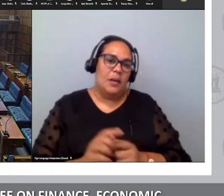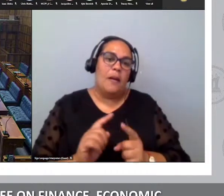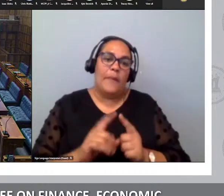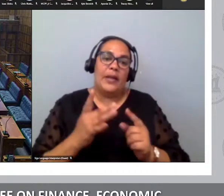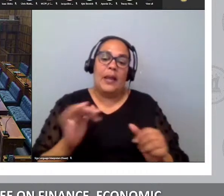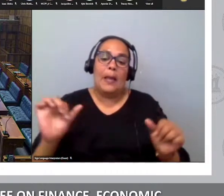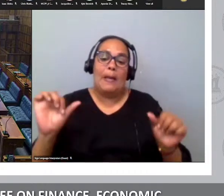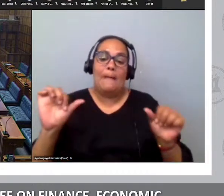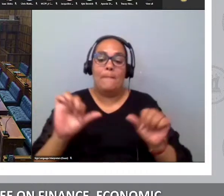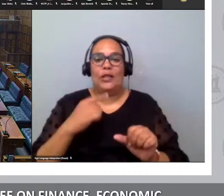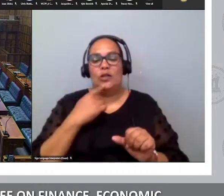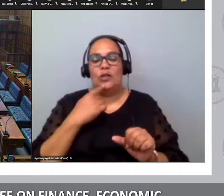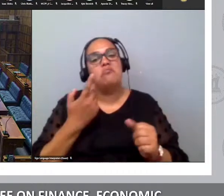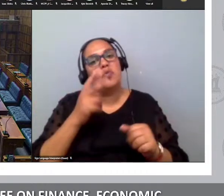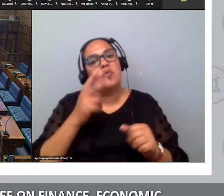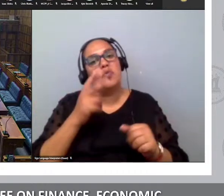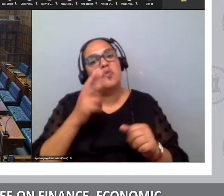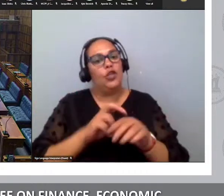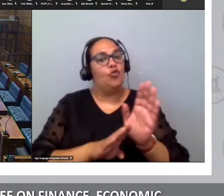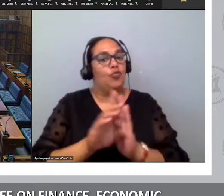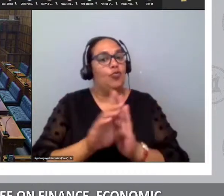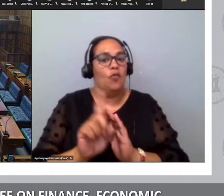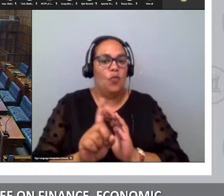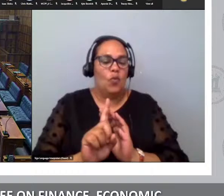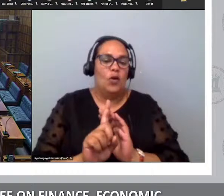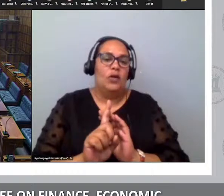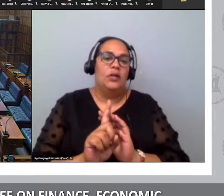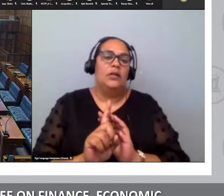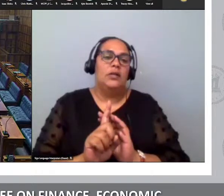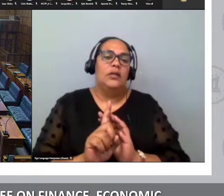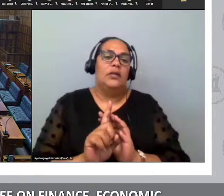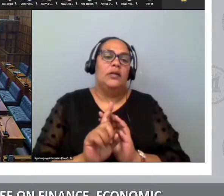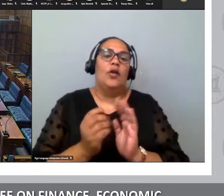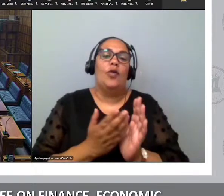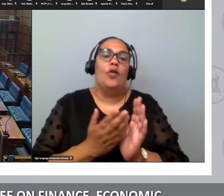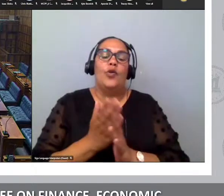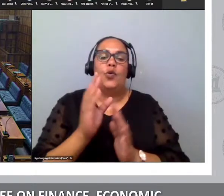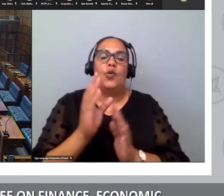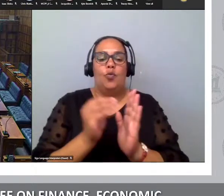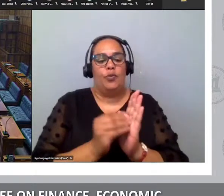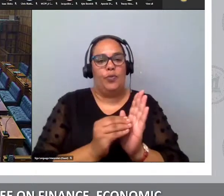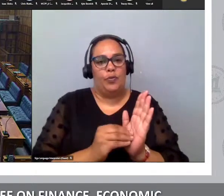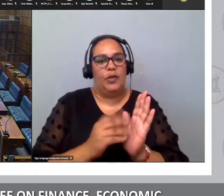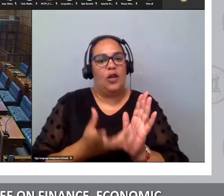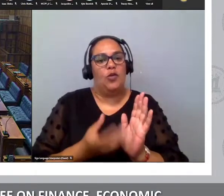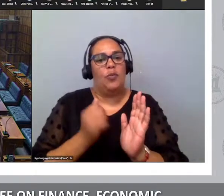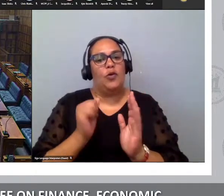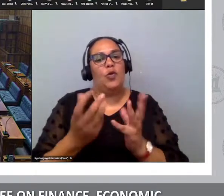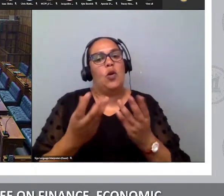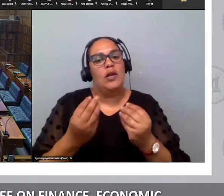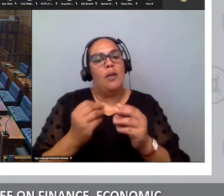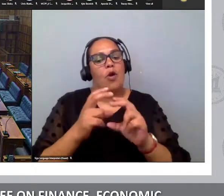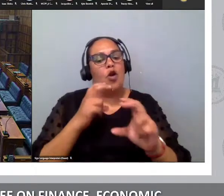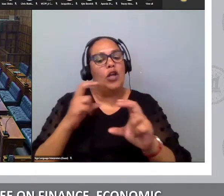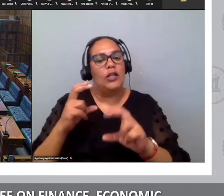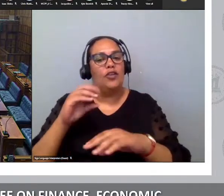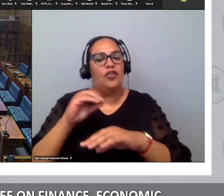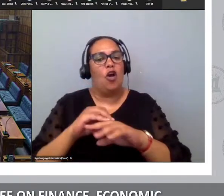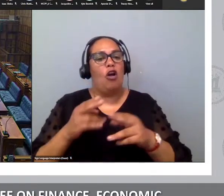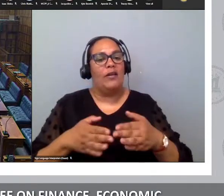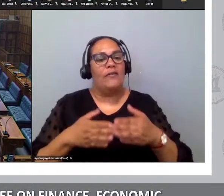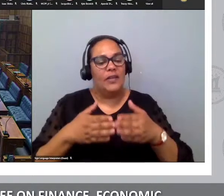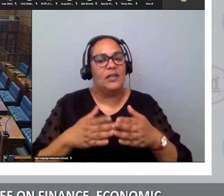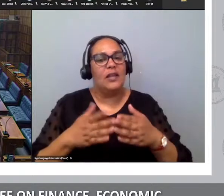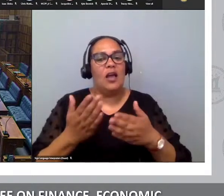say we need to improve the throughput getting the number of containers onto a vessel and off